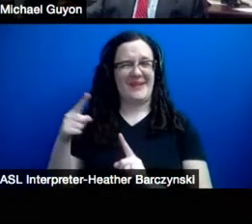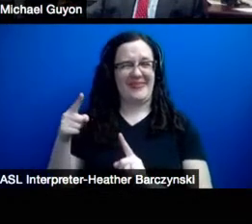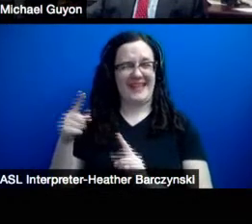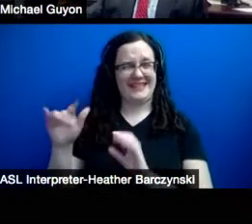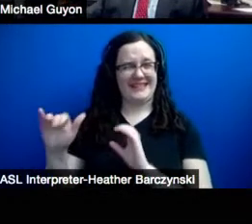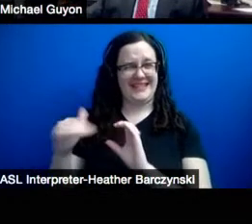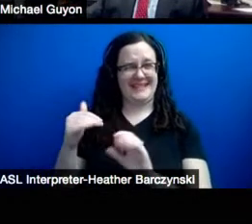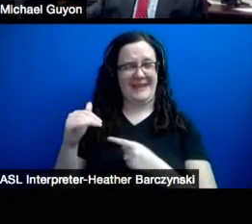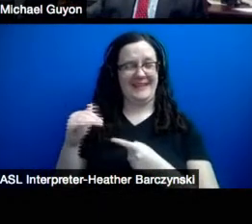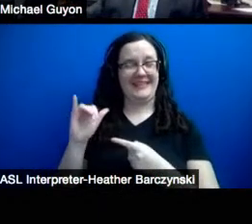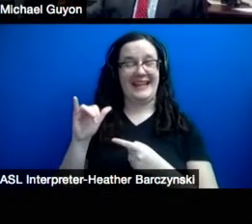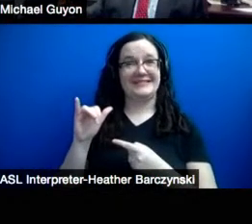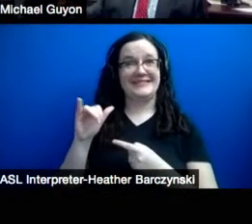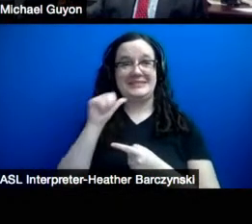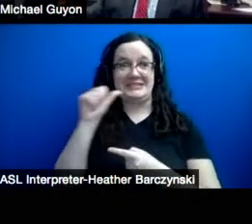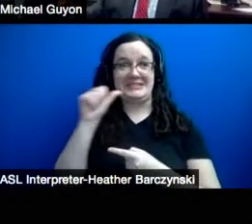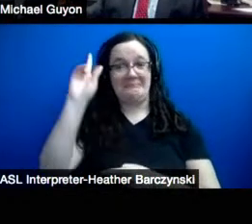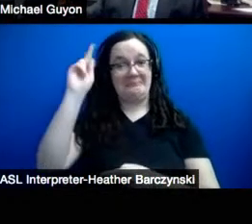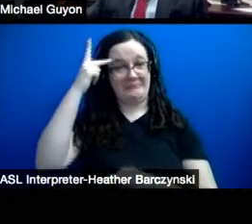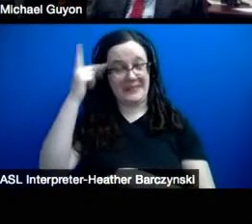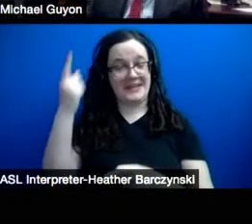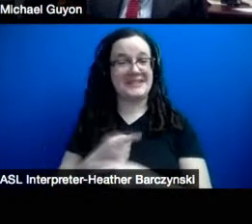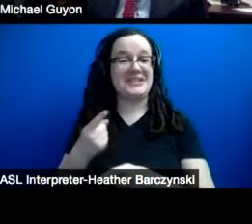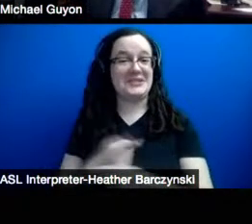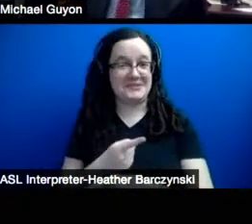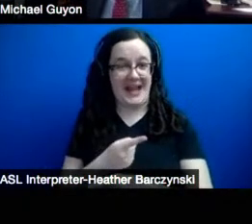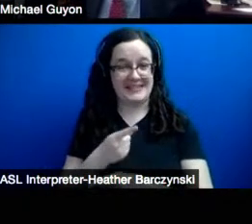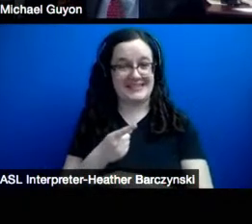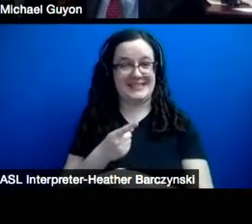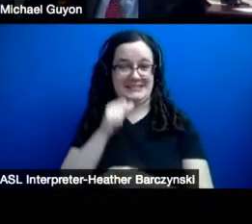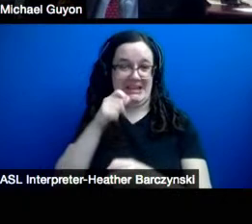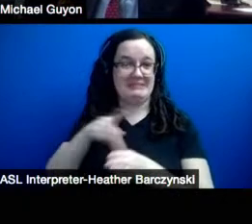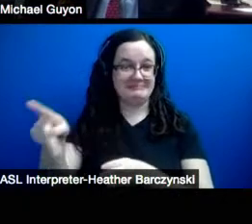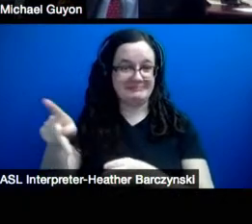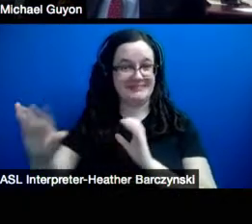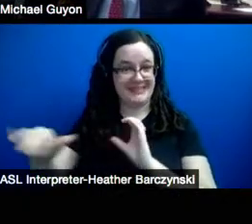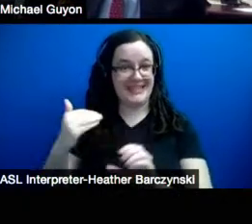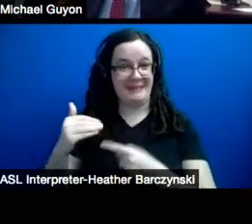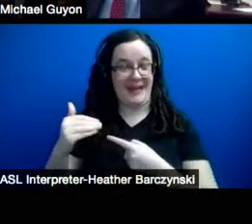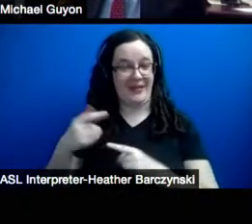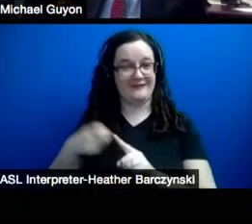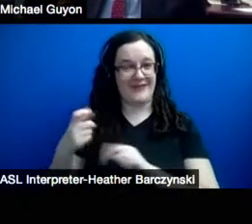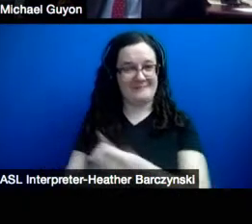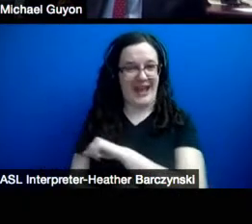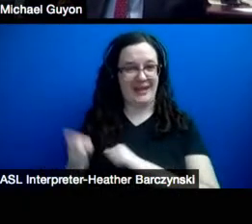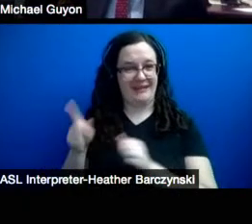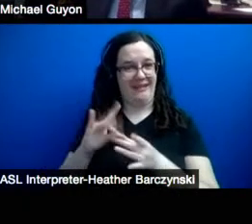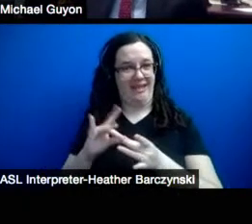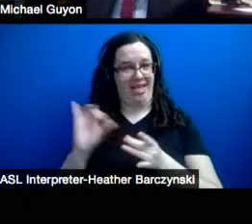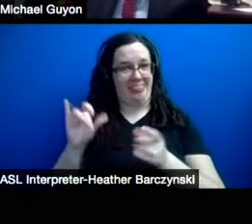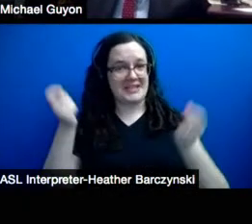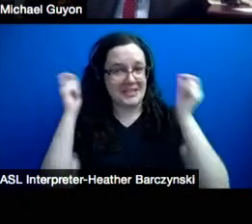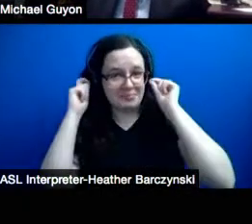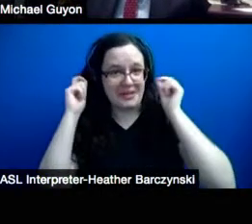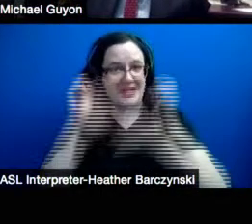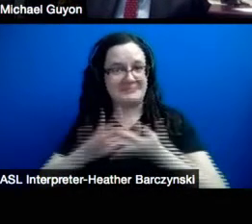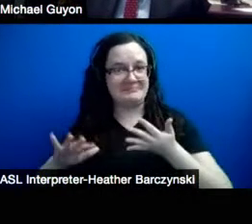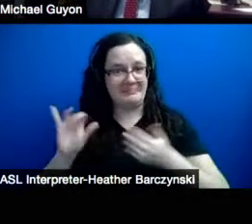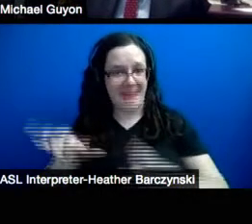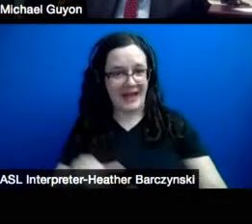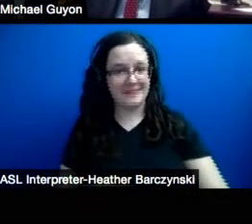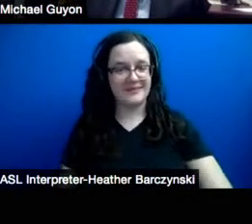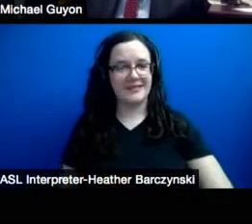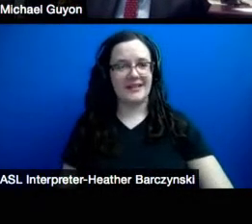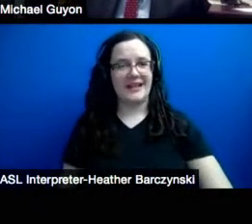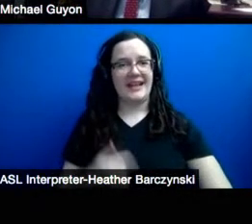guess, email response from the county saying those things that you mentioned. And I think that that's why it wasn't really admitted